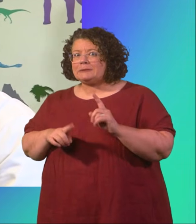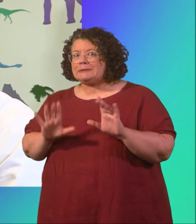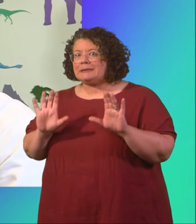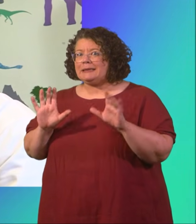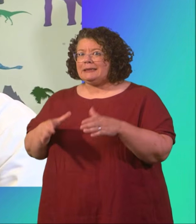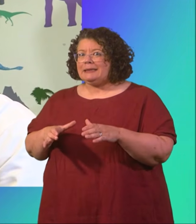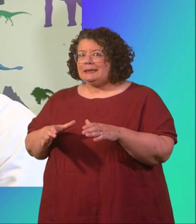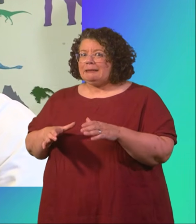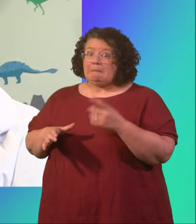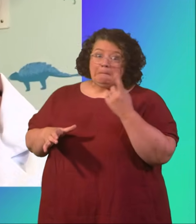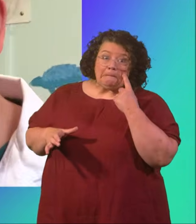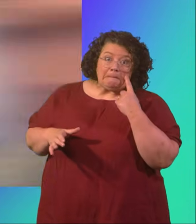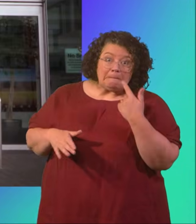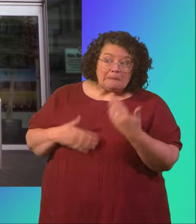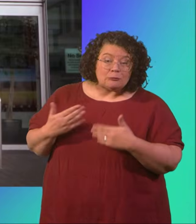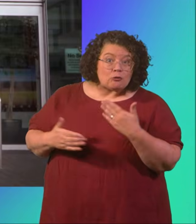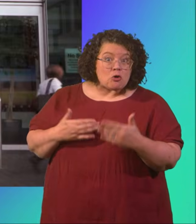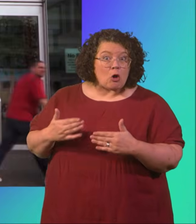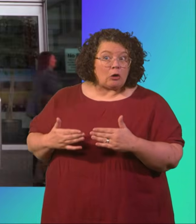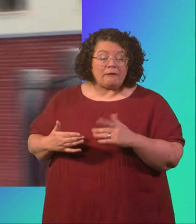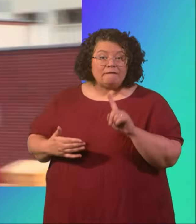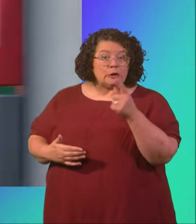first patient is getting on.